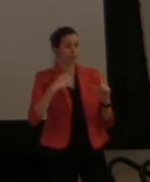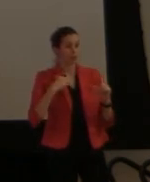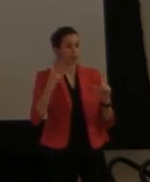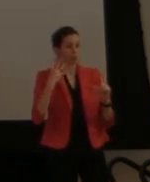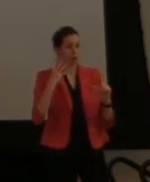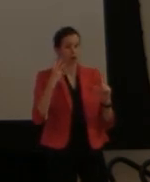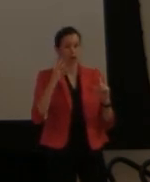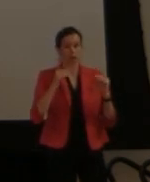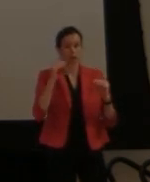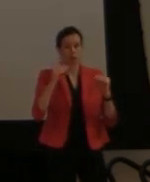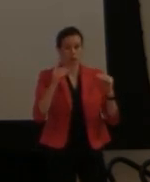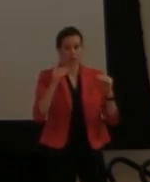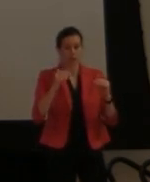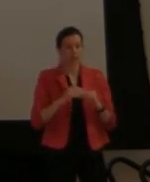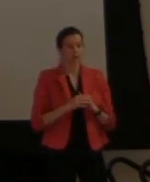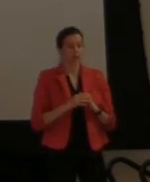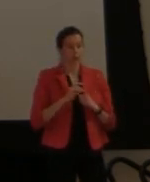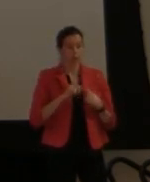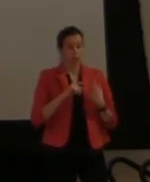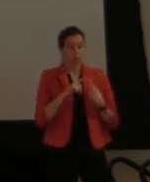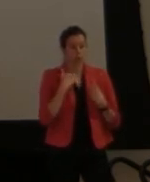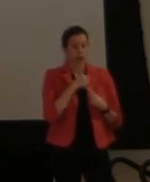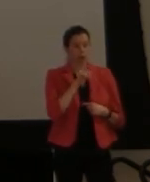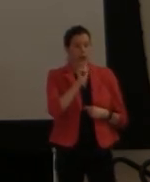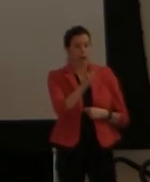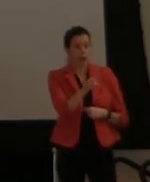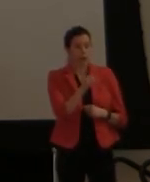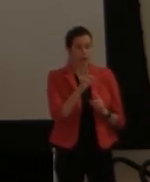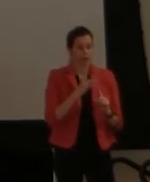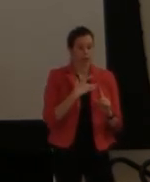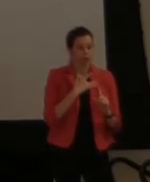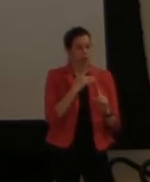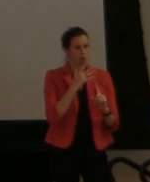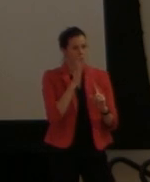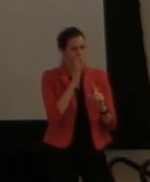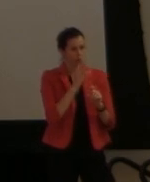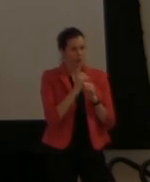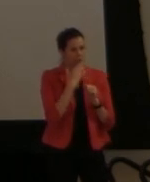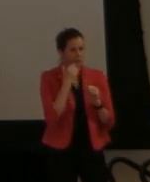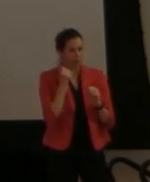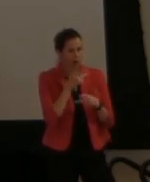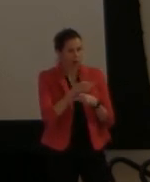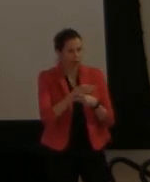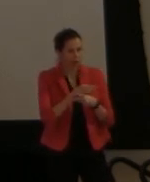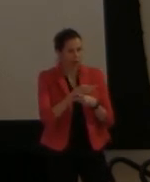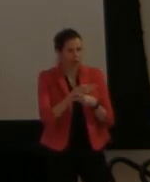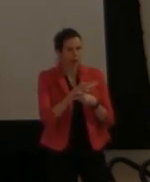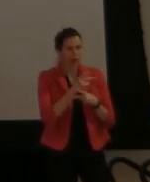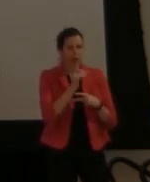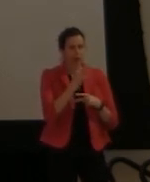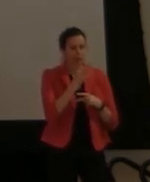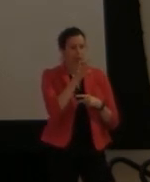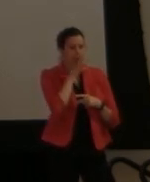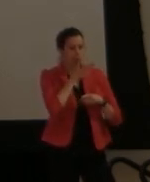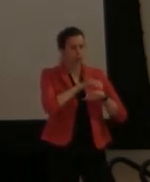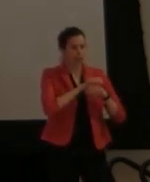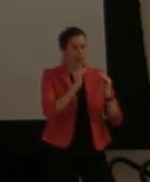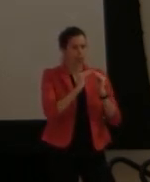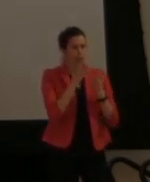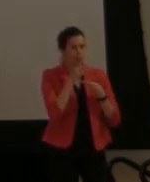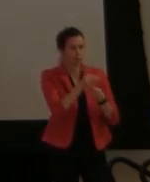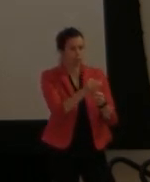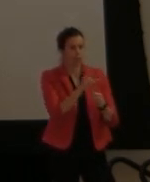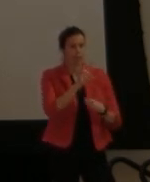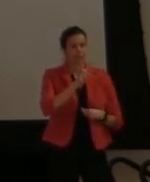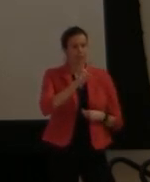adults. When asked if they thought they would receive better care if they spoke English more fluently, 7%